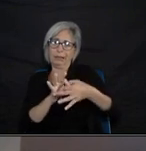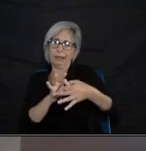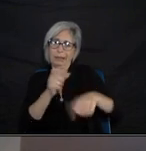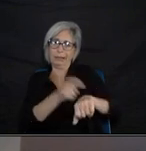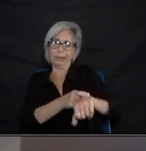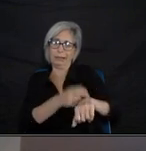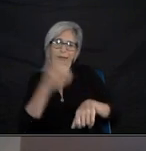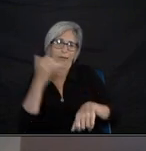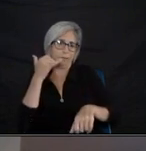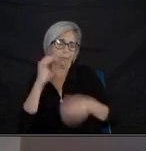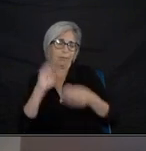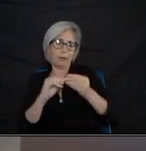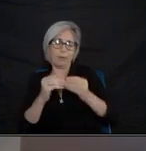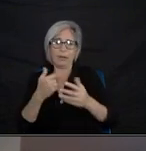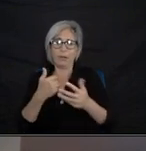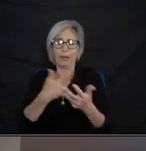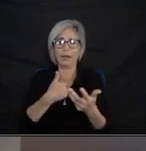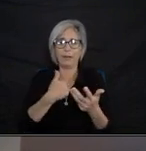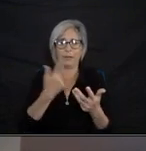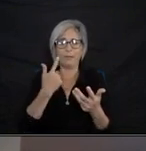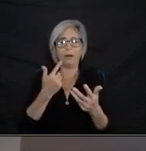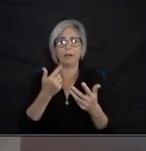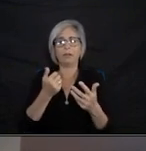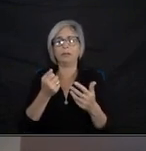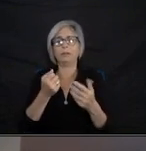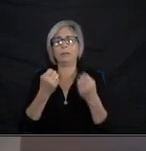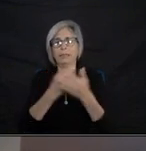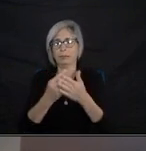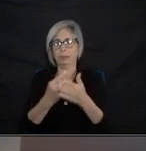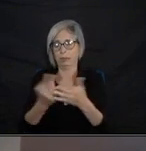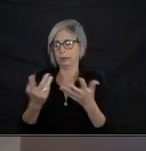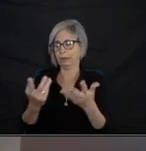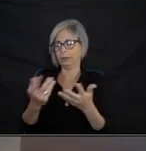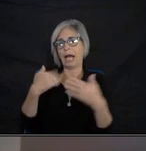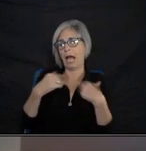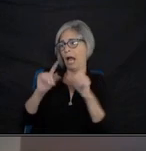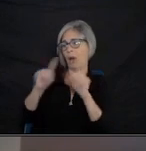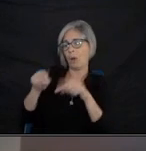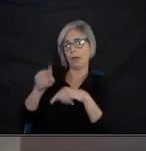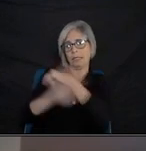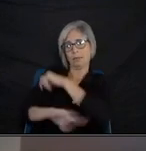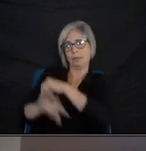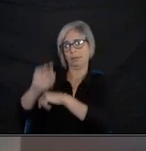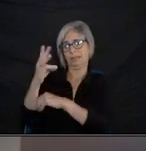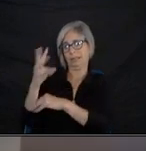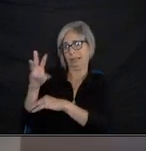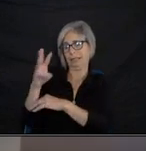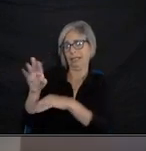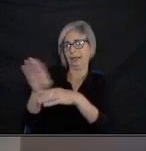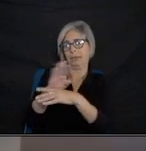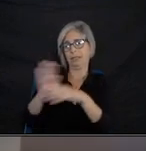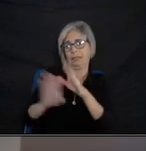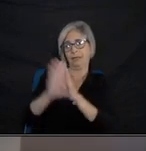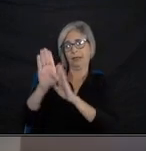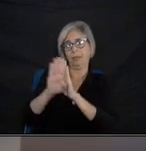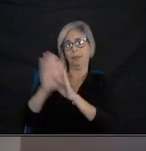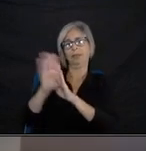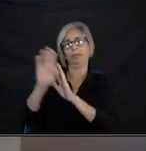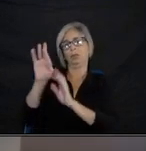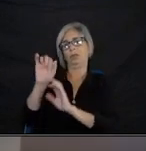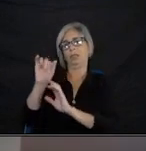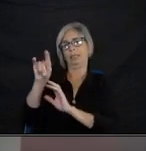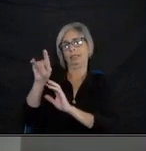561-501-3783. As for myself, the past few weeks, I attended on September 16th, the Business Development Bureau's real